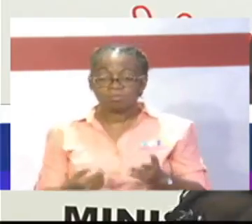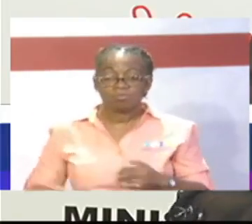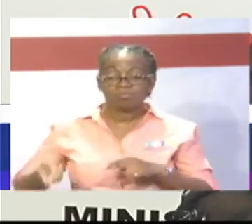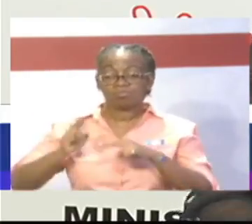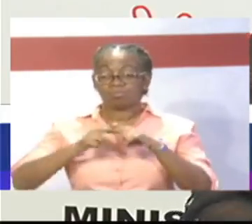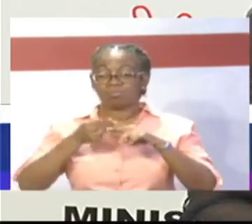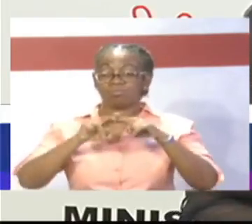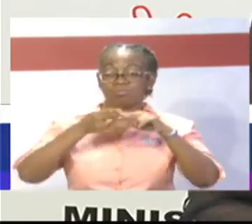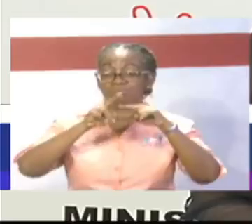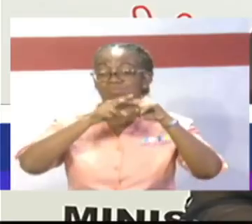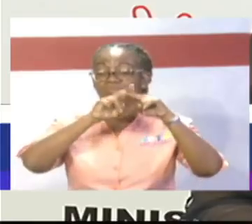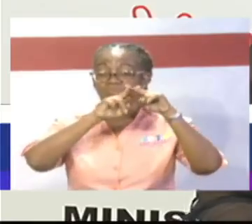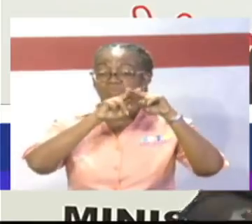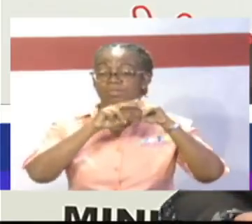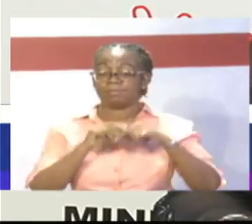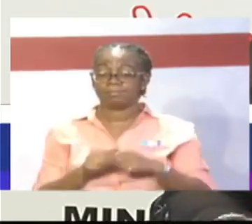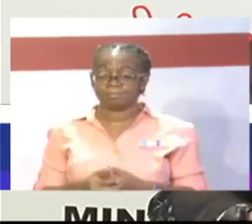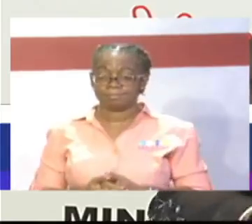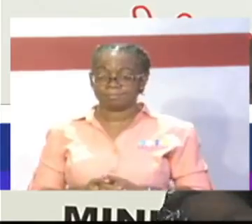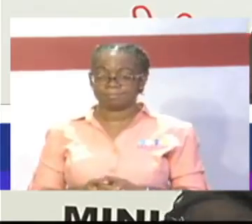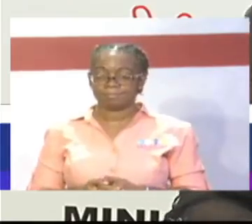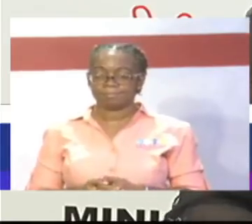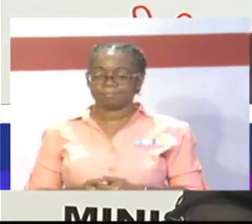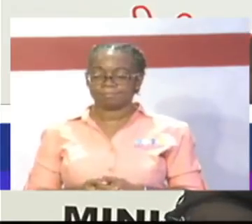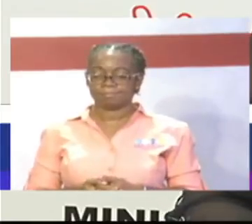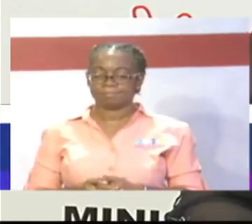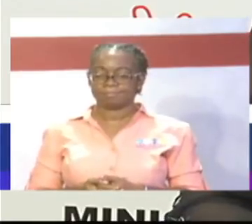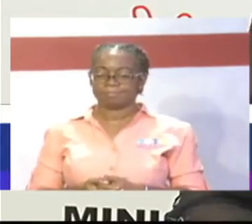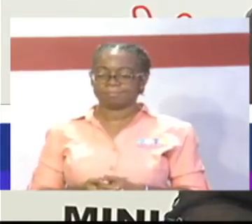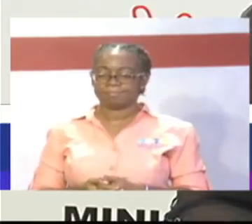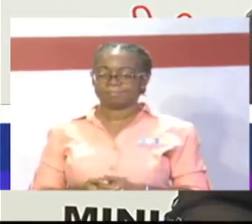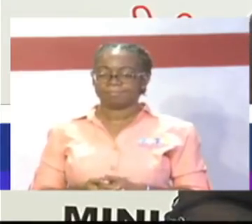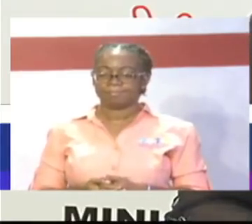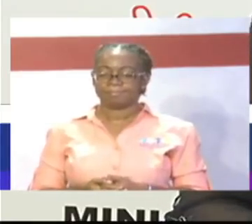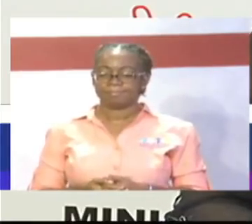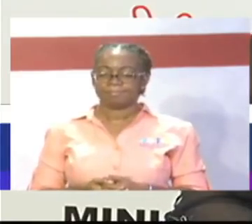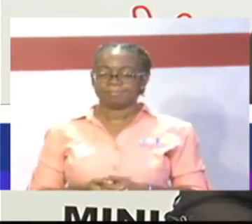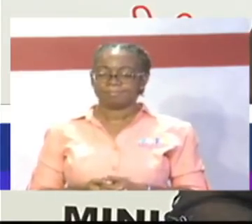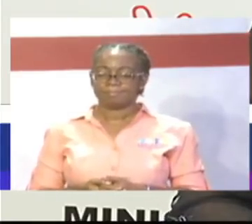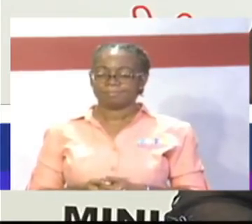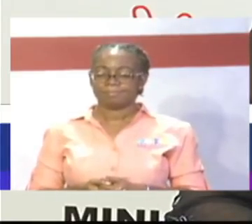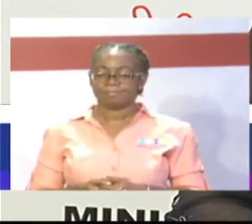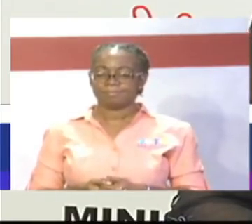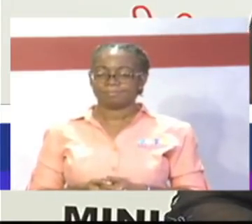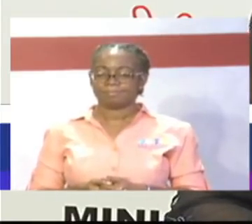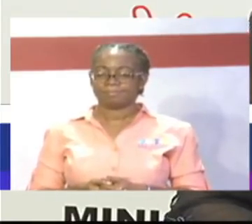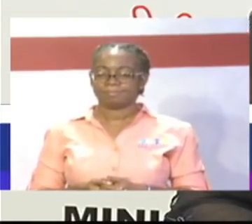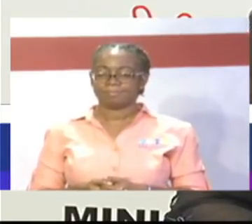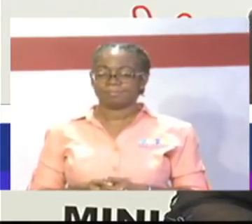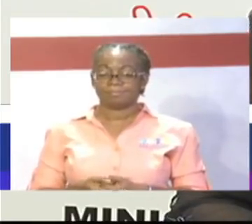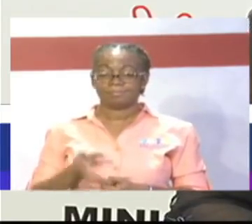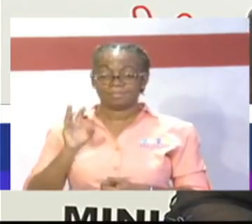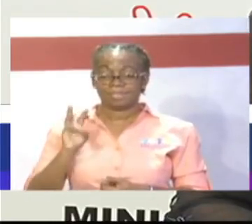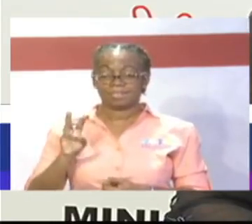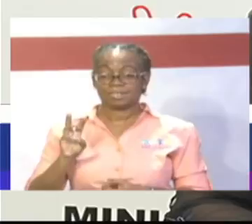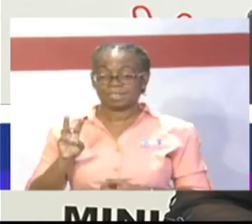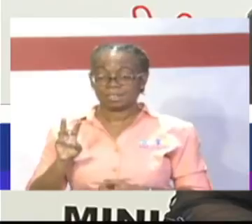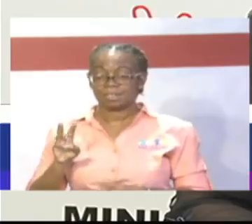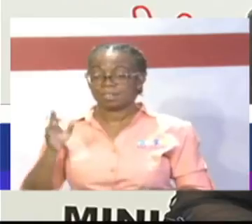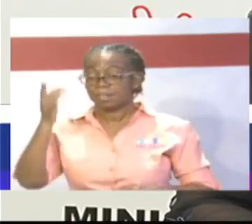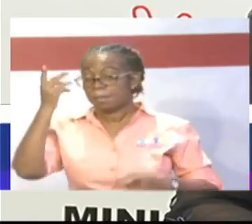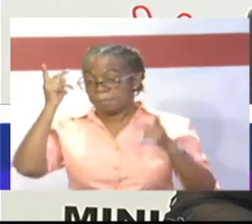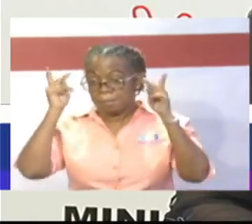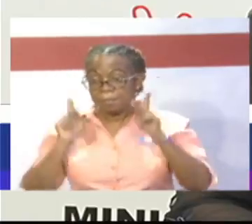as previous to from July 15th to October 19th. 6 patients